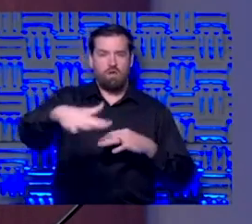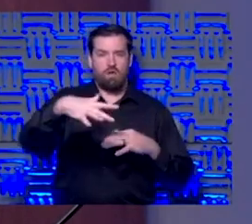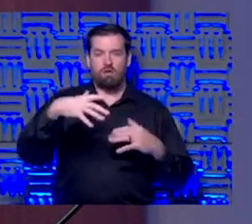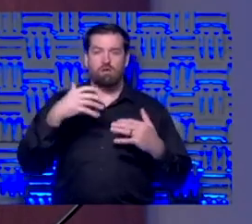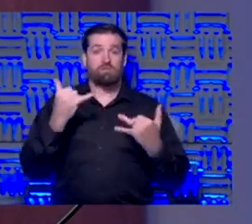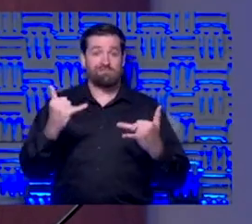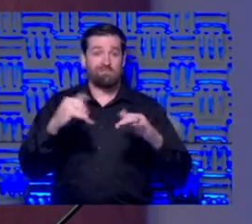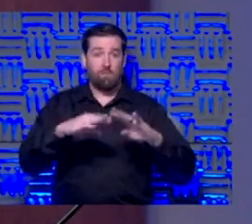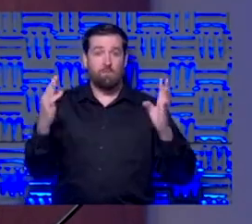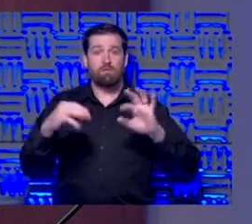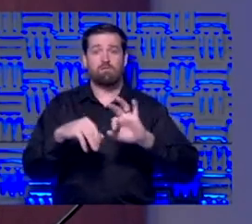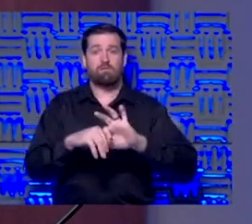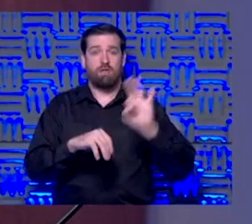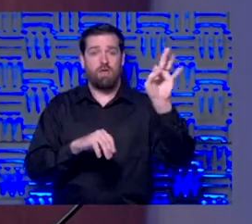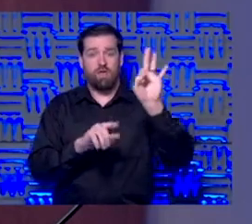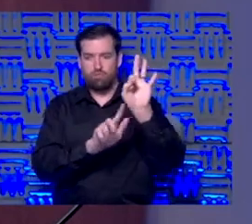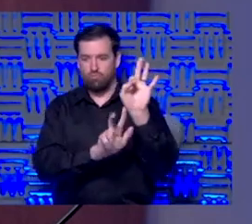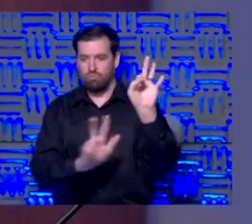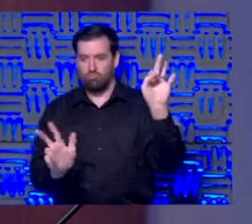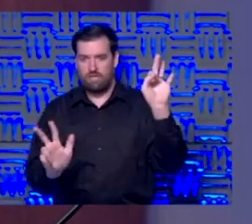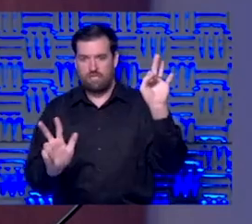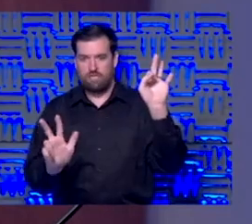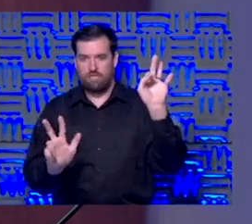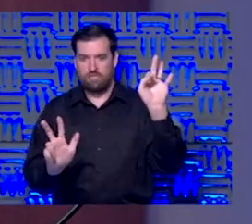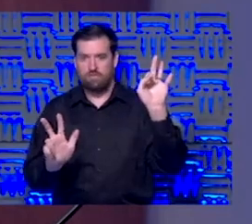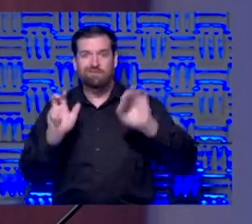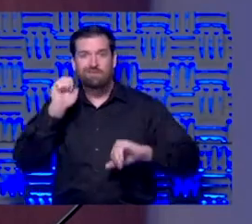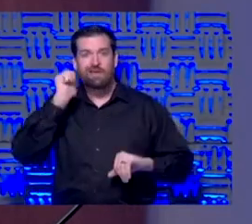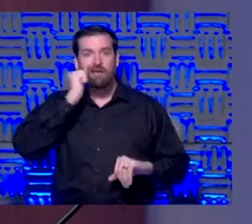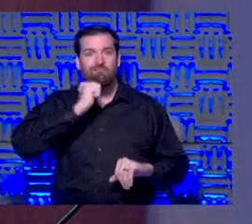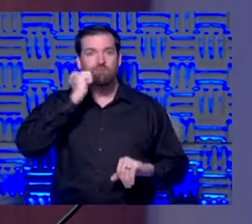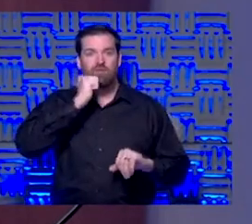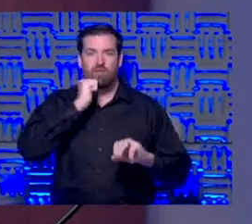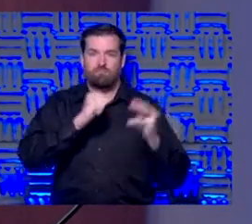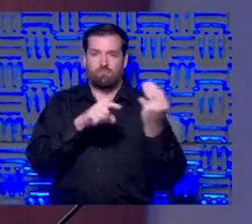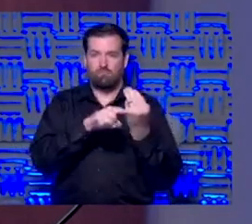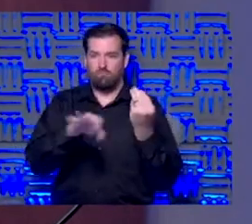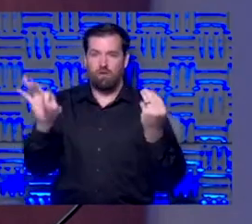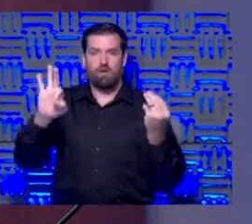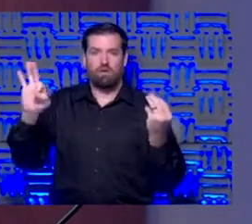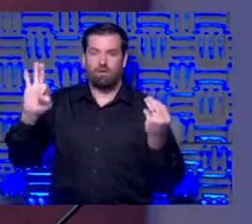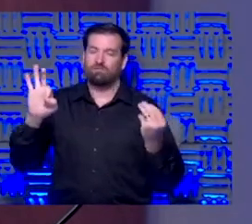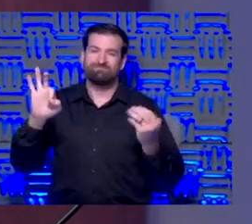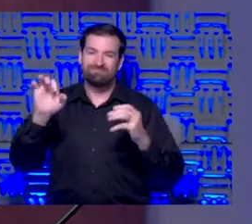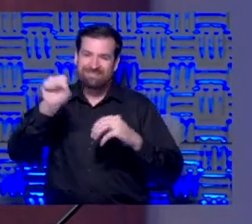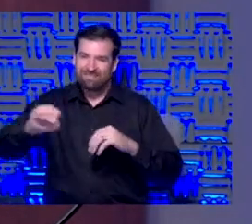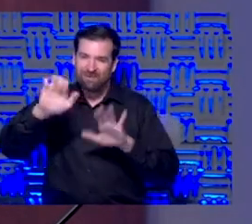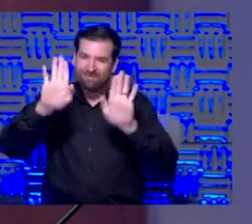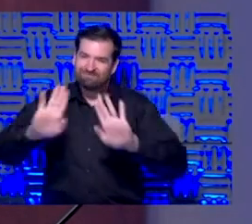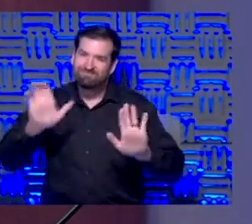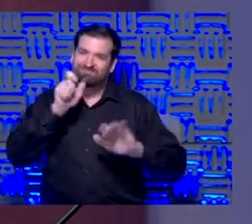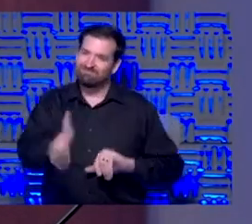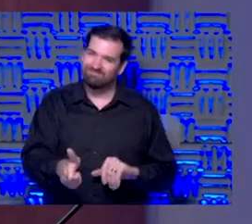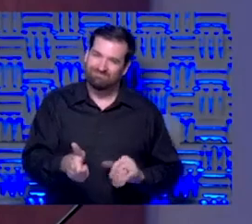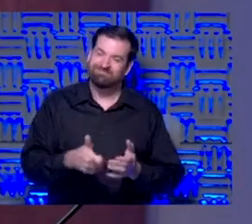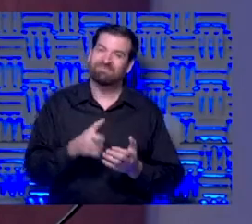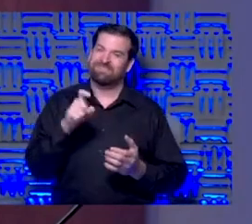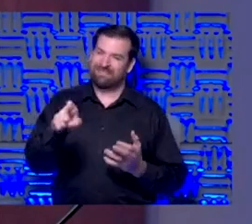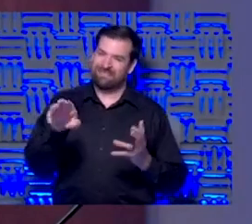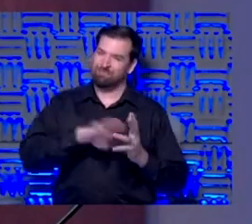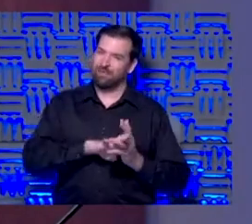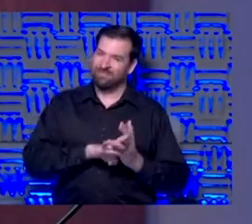currently open from 9 a.m. to 3 p.m. Every day during the week, not weekends. We need a little bit of a